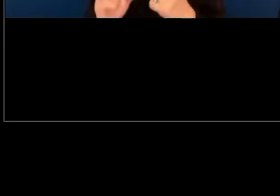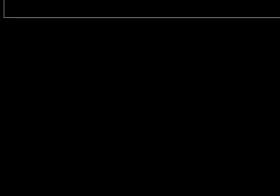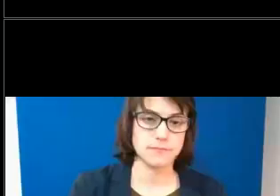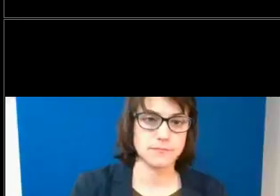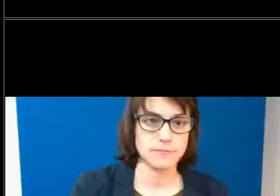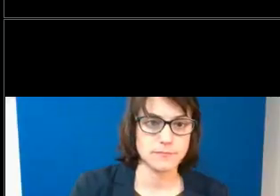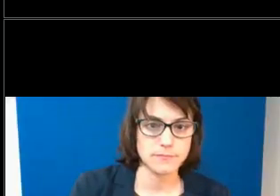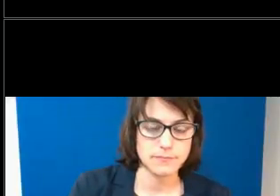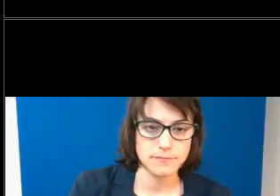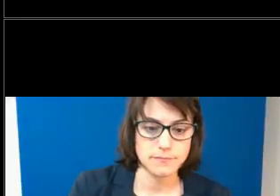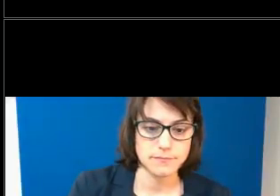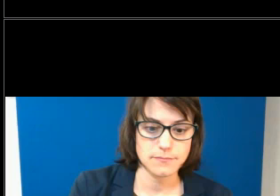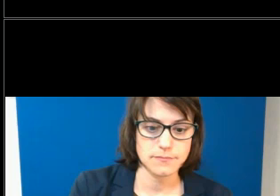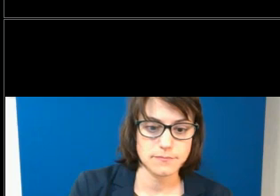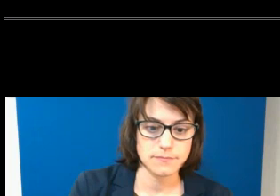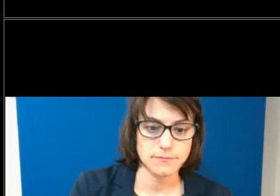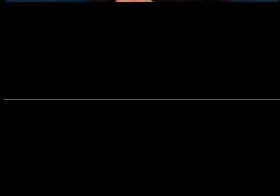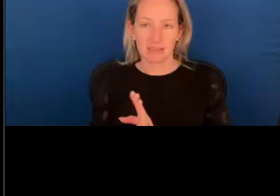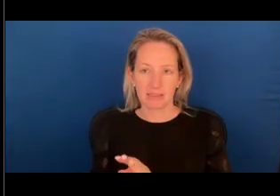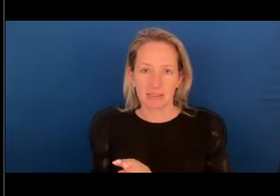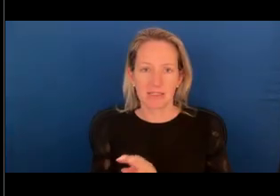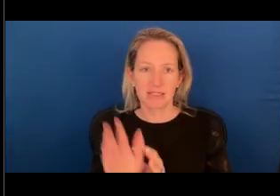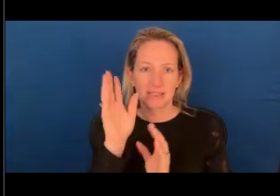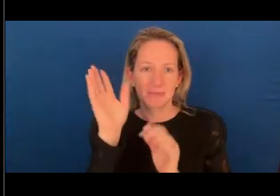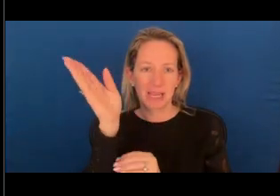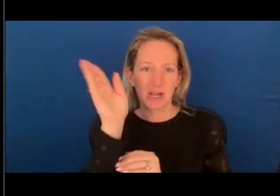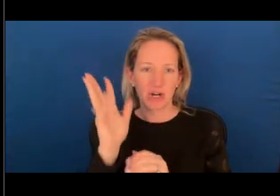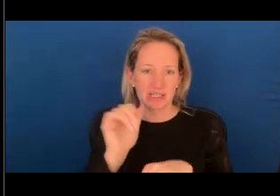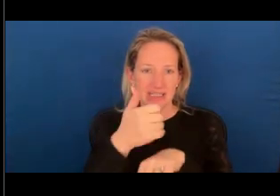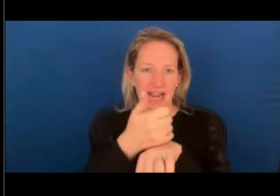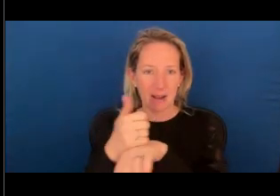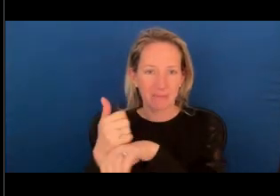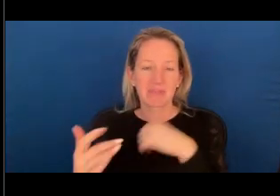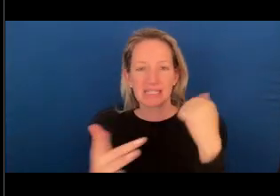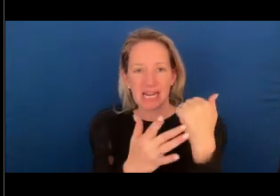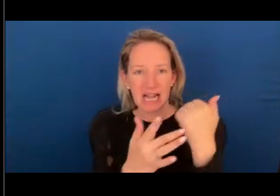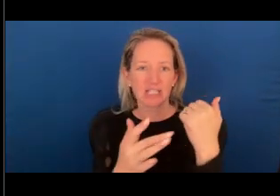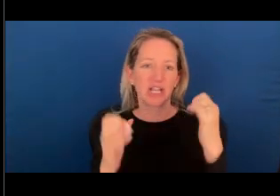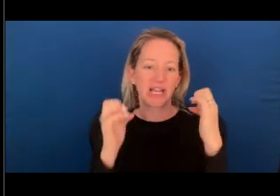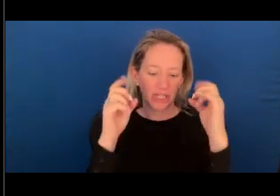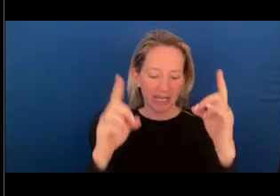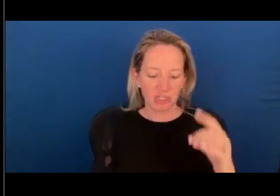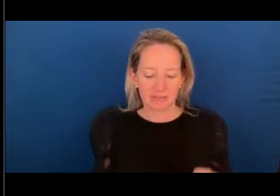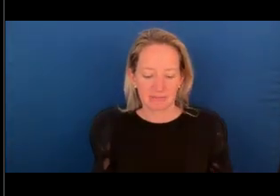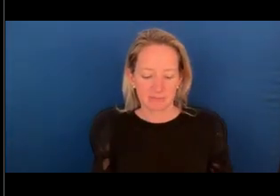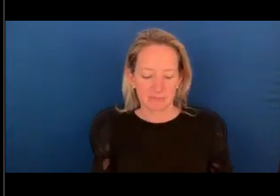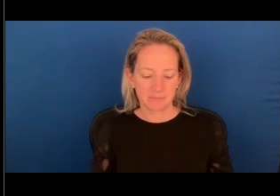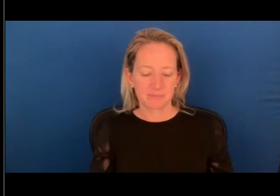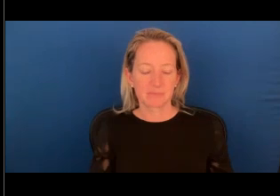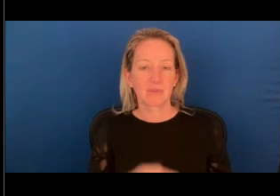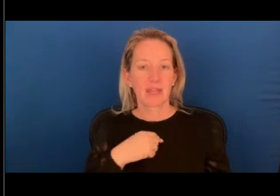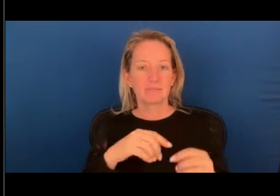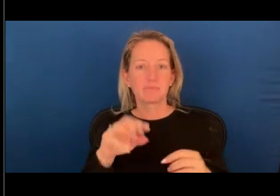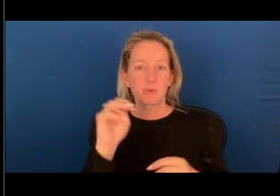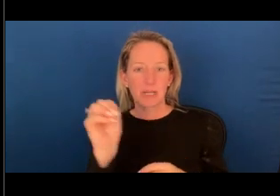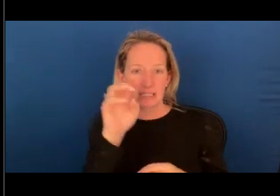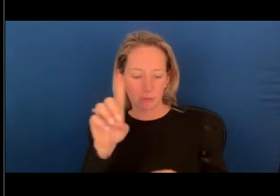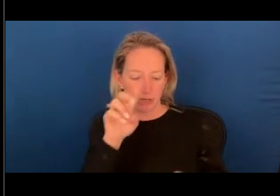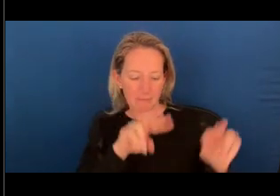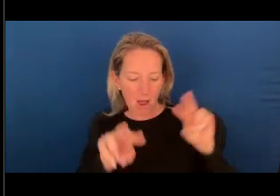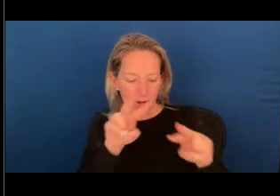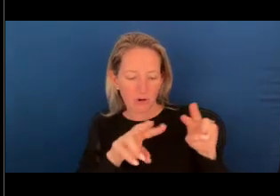is titled Technology and Innovation in Marine Debris Monitoring and Removal. So our